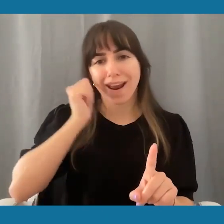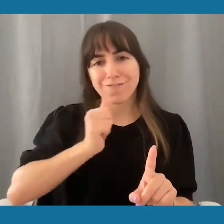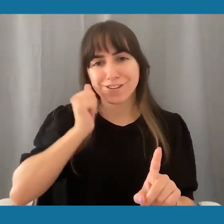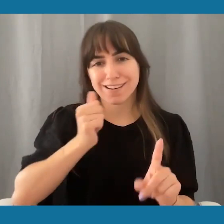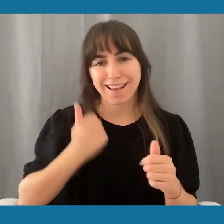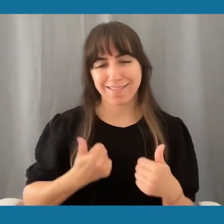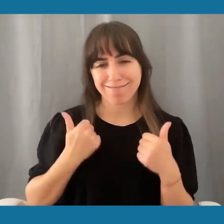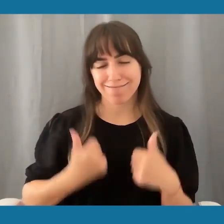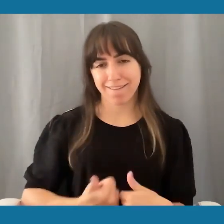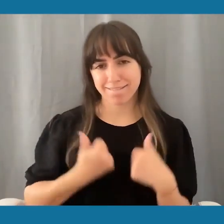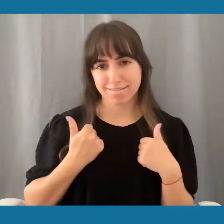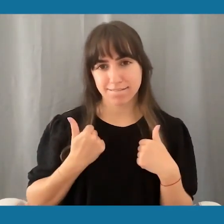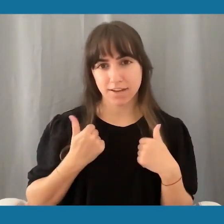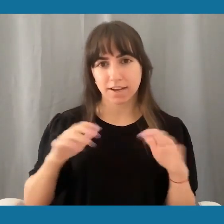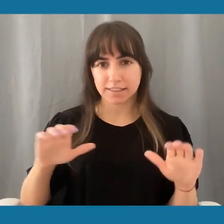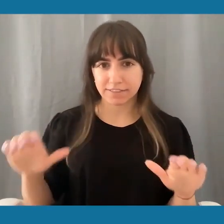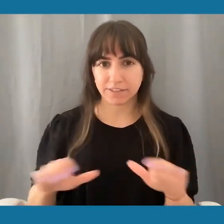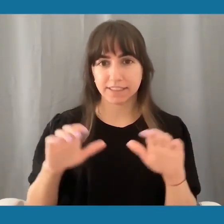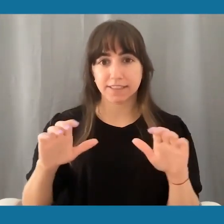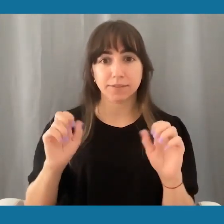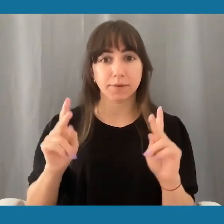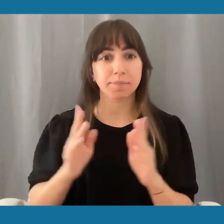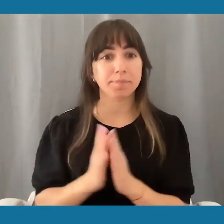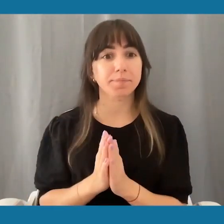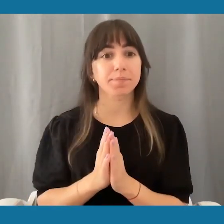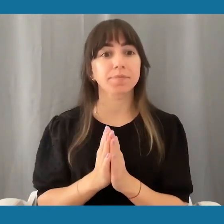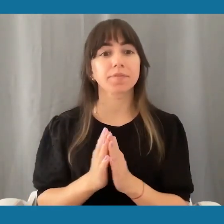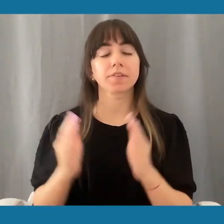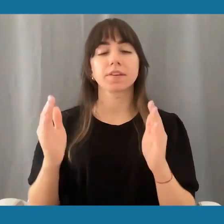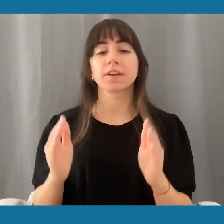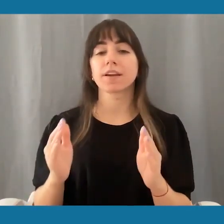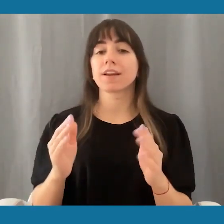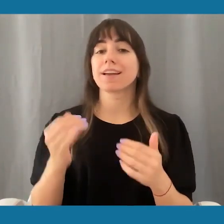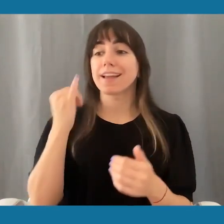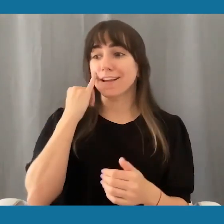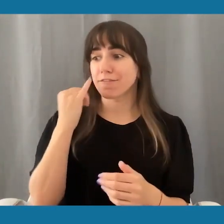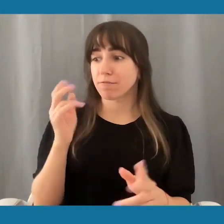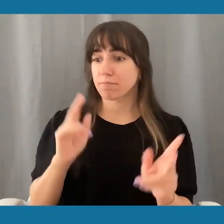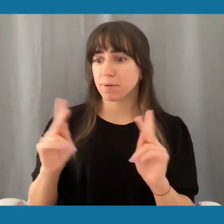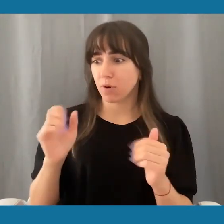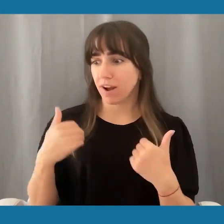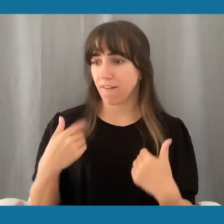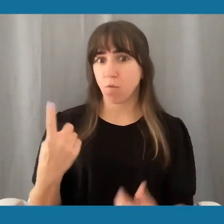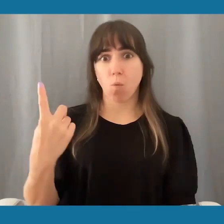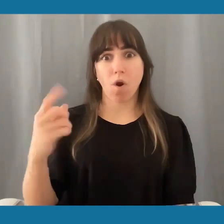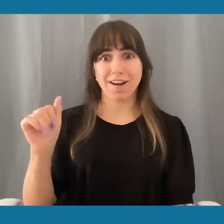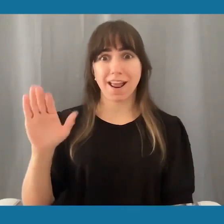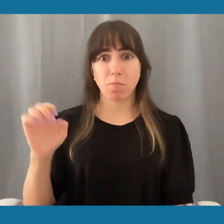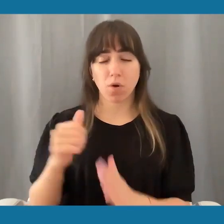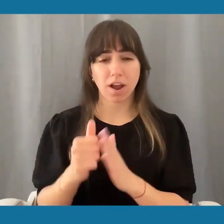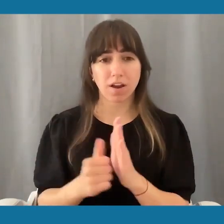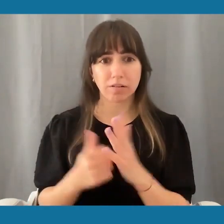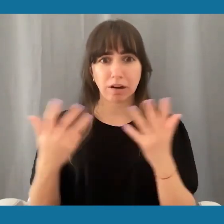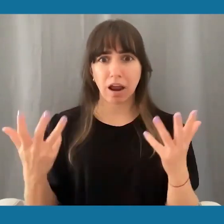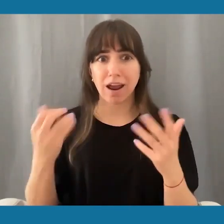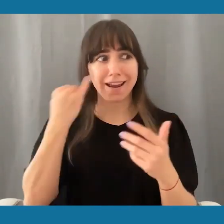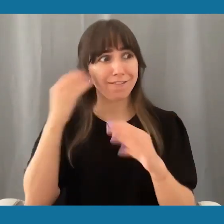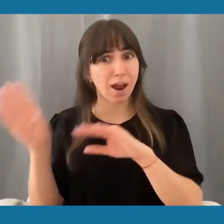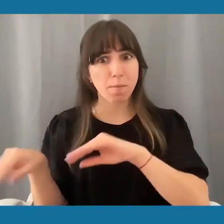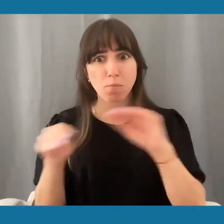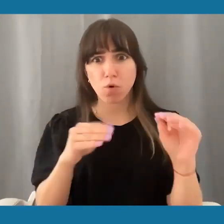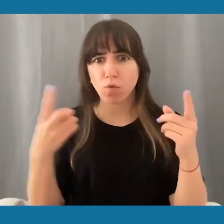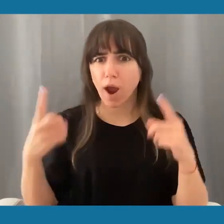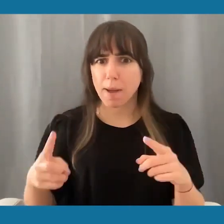Since the individual can only have one ABLE account, one of the questions we often receive is, well, what happens if I move out of the state of Florida? Do I have to close my ABLE United